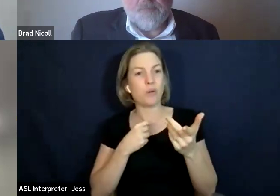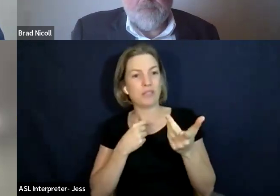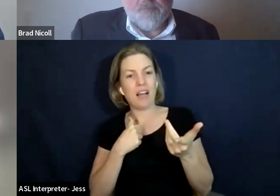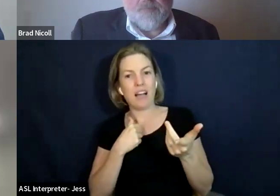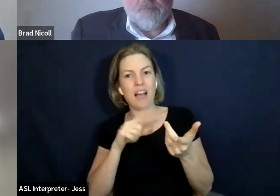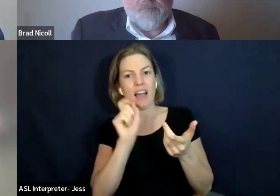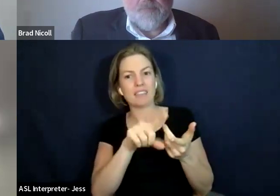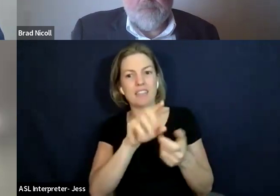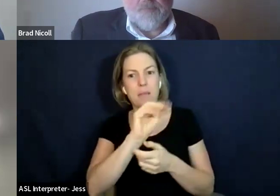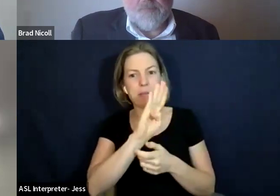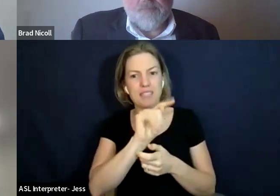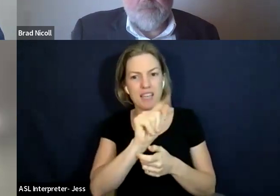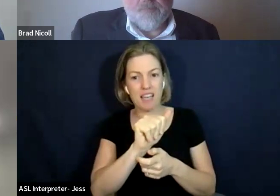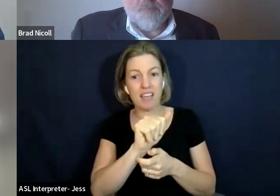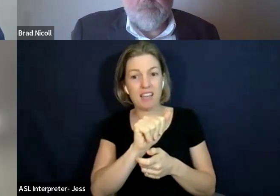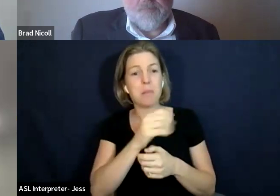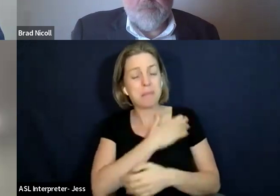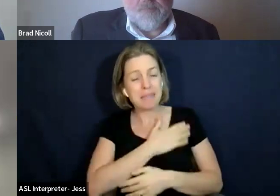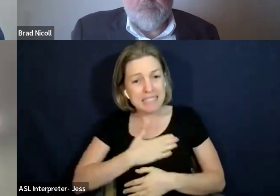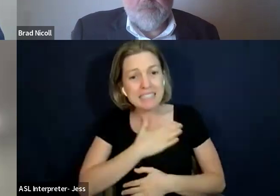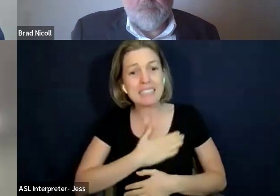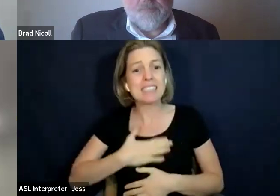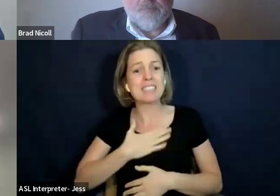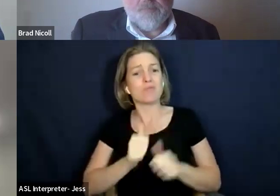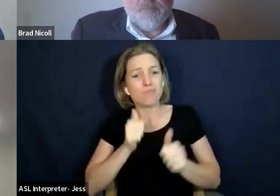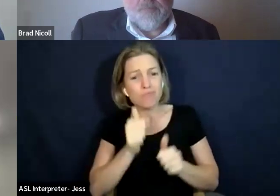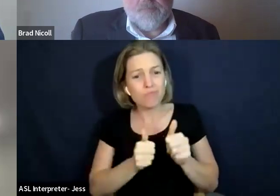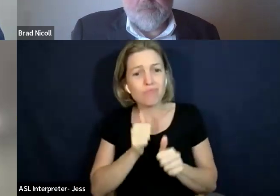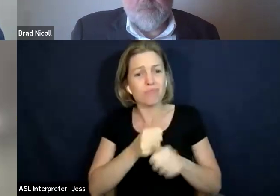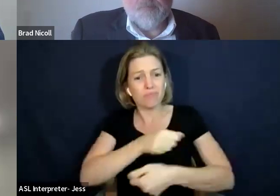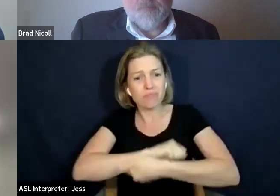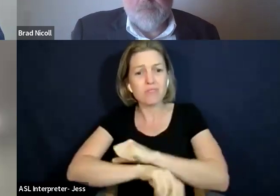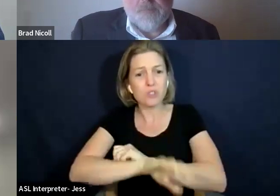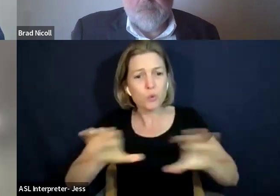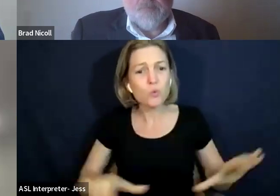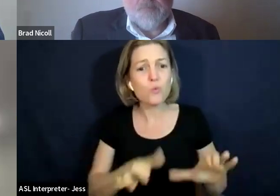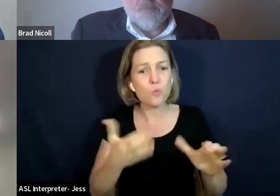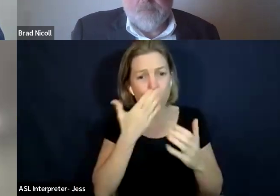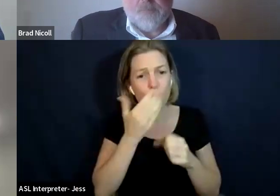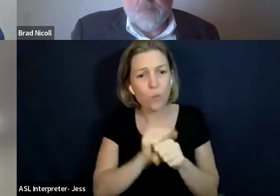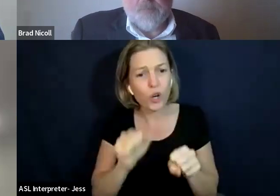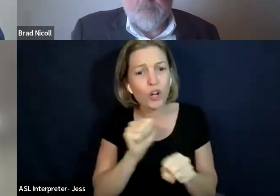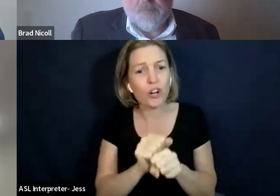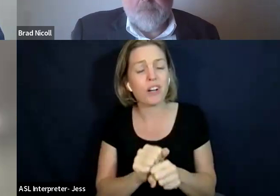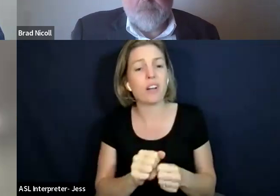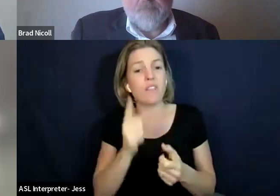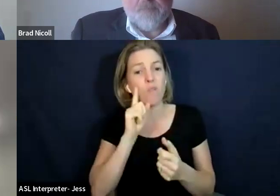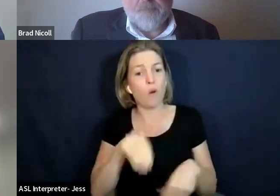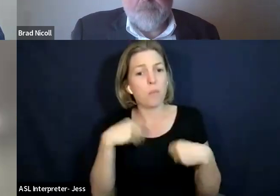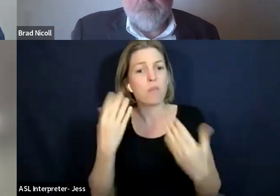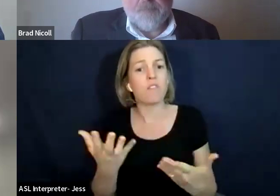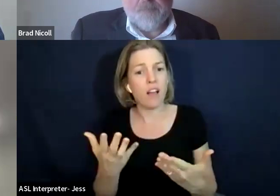the MBTA to do the good work that you need to do to provide